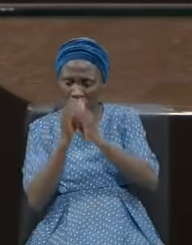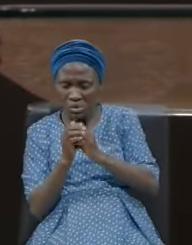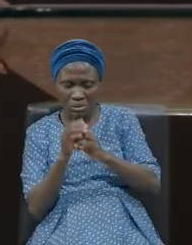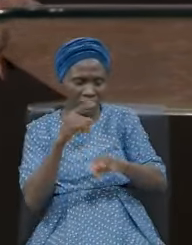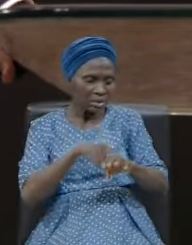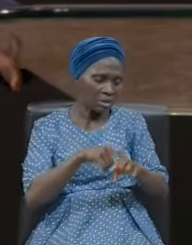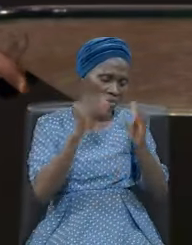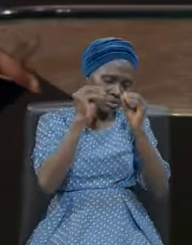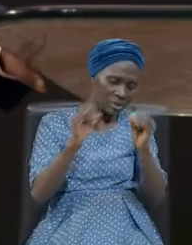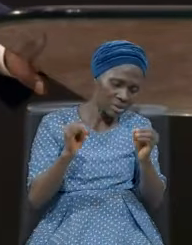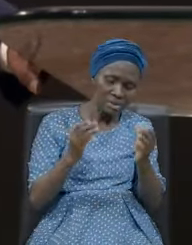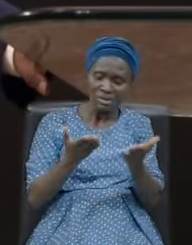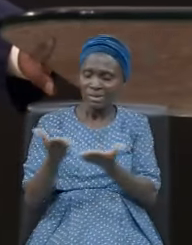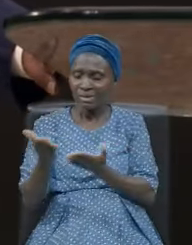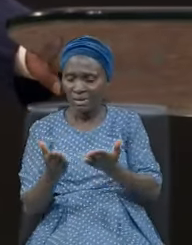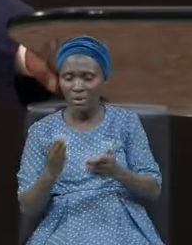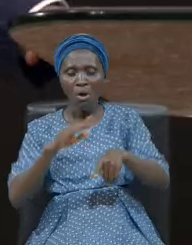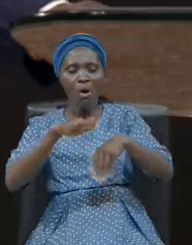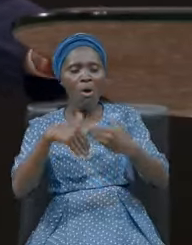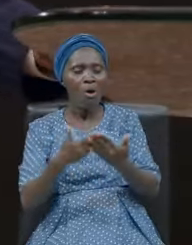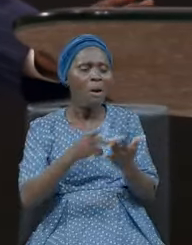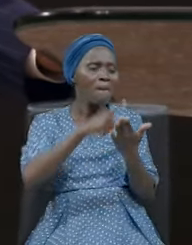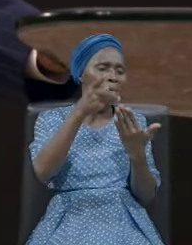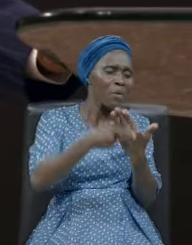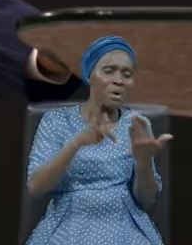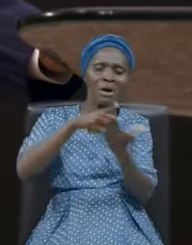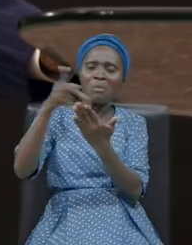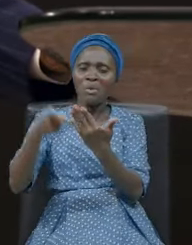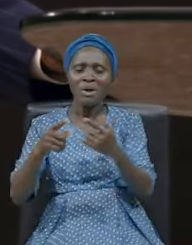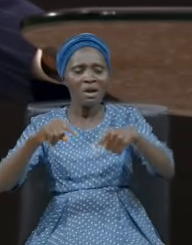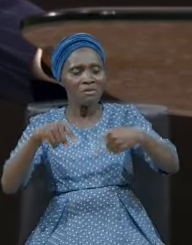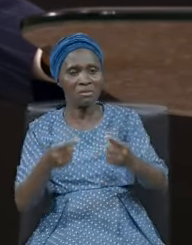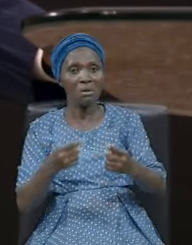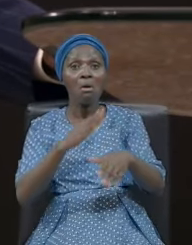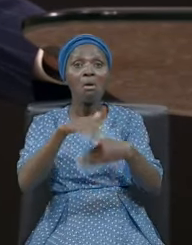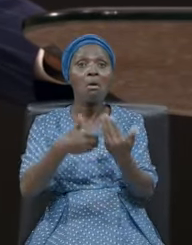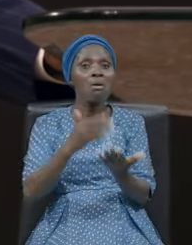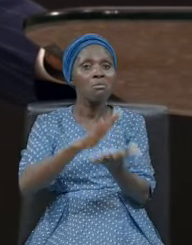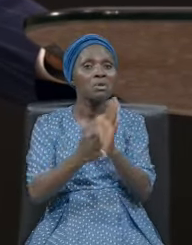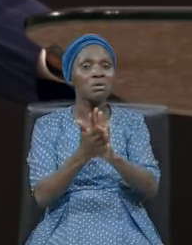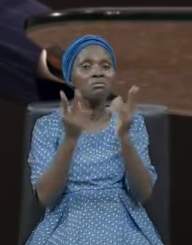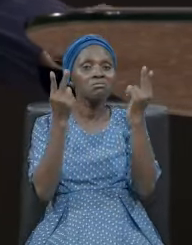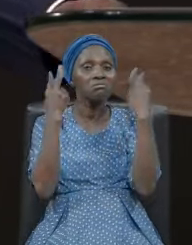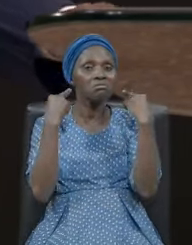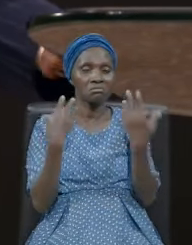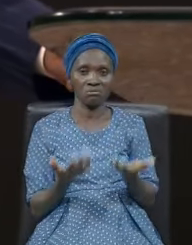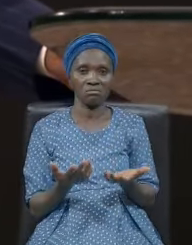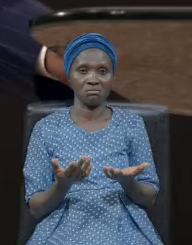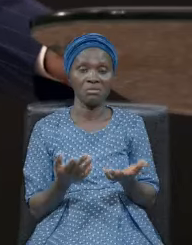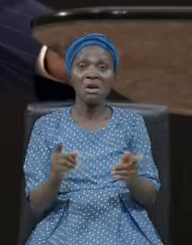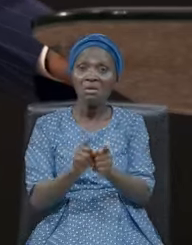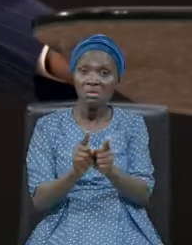teaching, all the attending this, attending that, will be in vain. Even